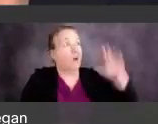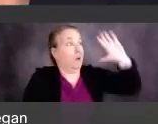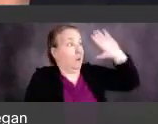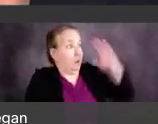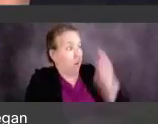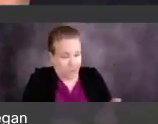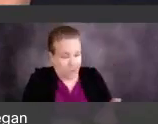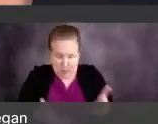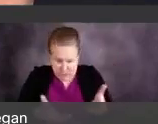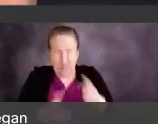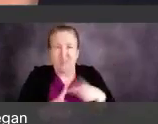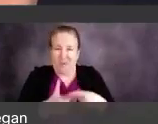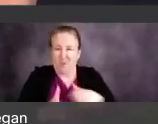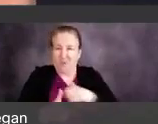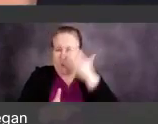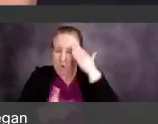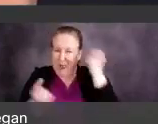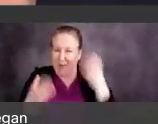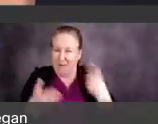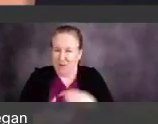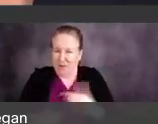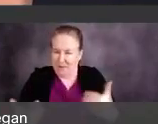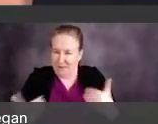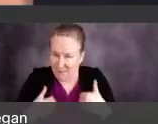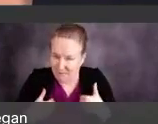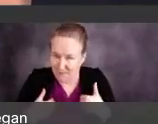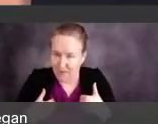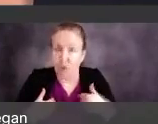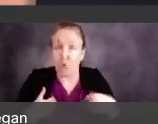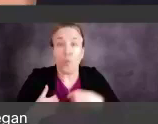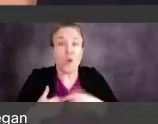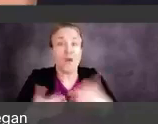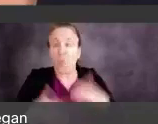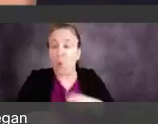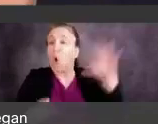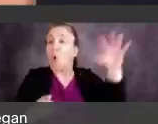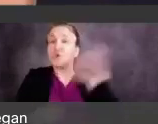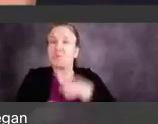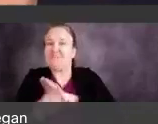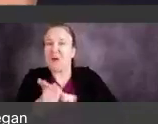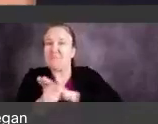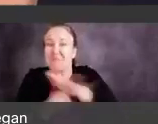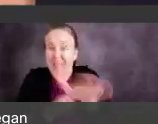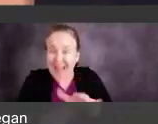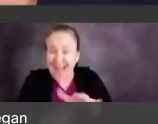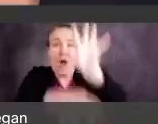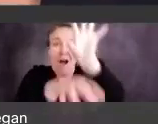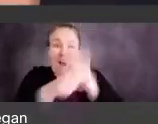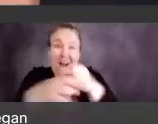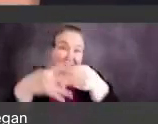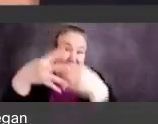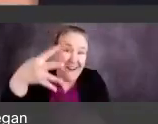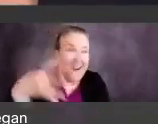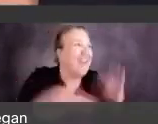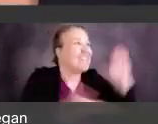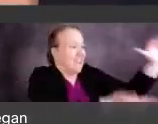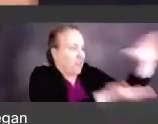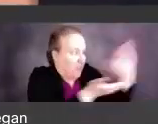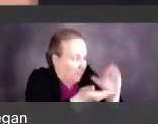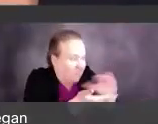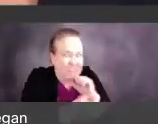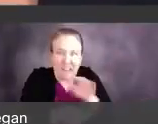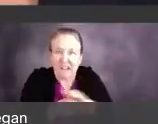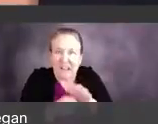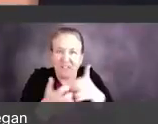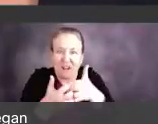actually arrives. We don't want to have to cancel anyone's appointment. If you do receive an appointment through the county,